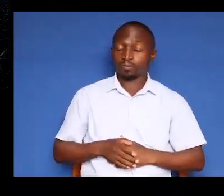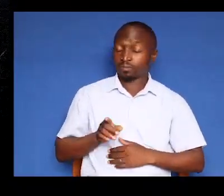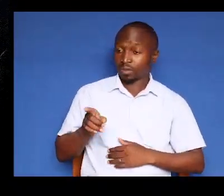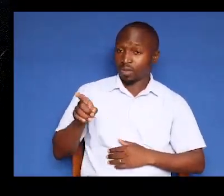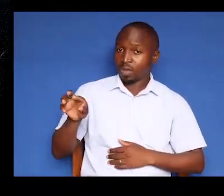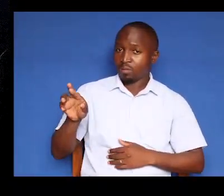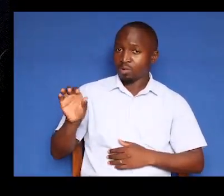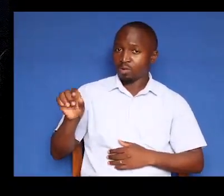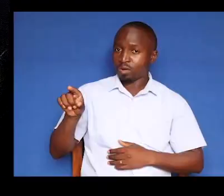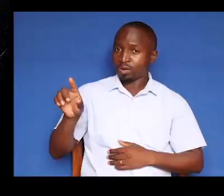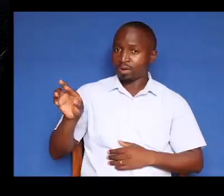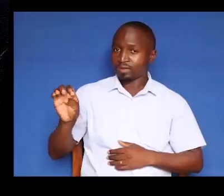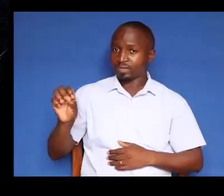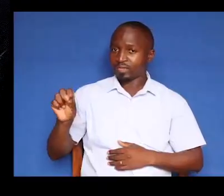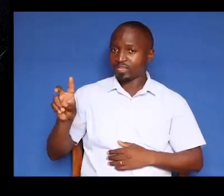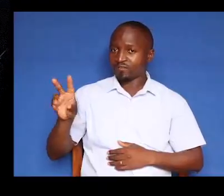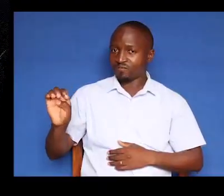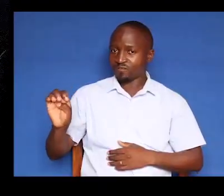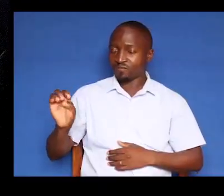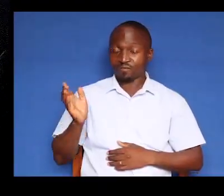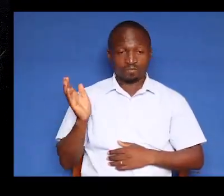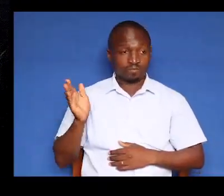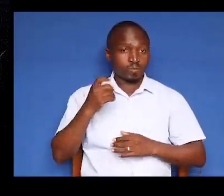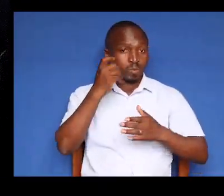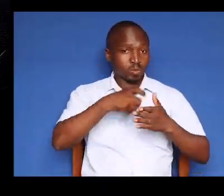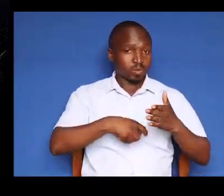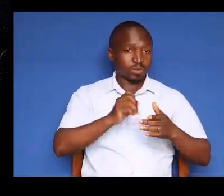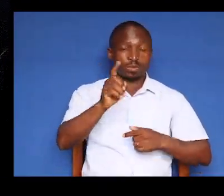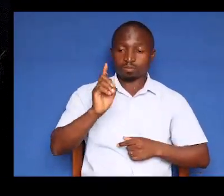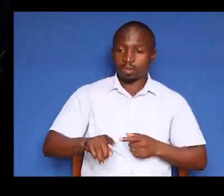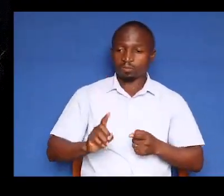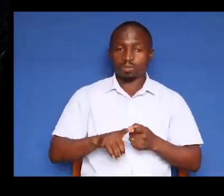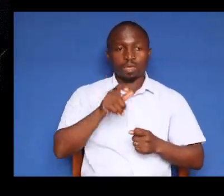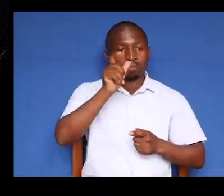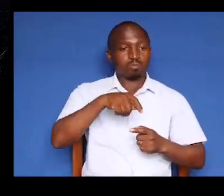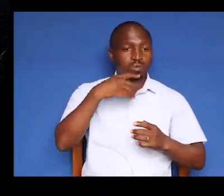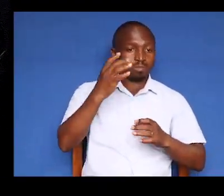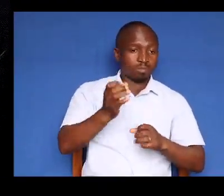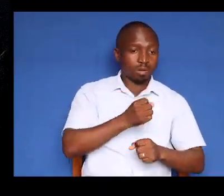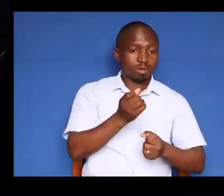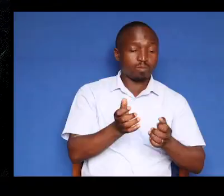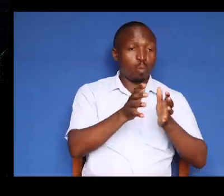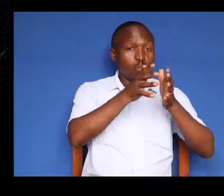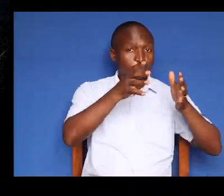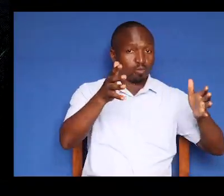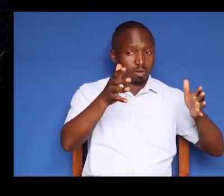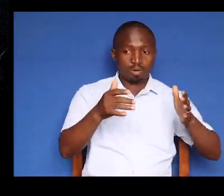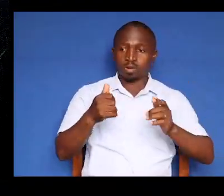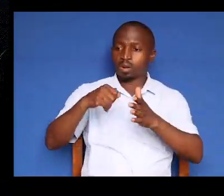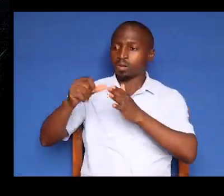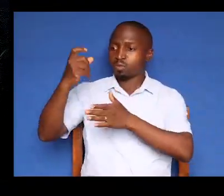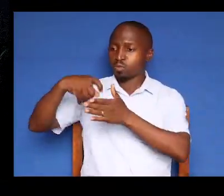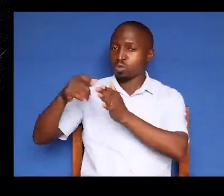Progressive tax system is tax system in which the higher income earners are imposed high